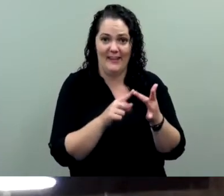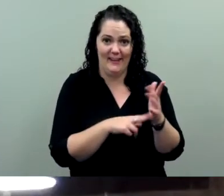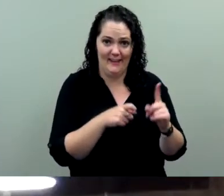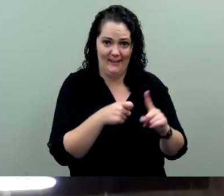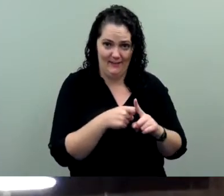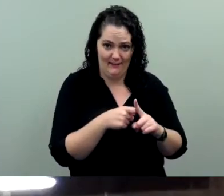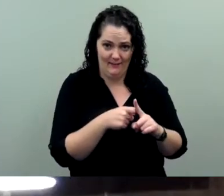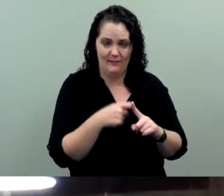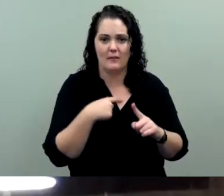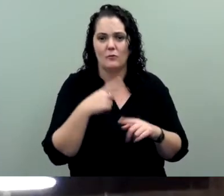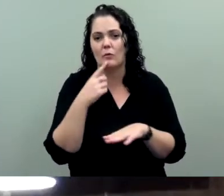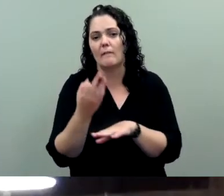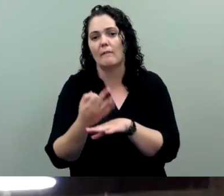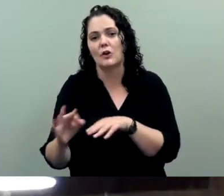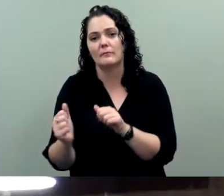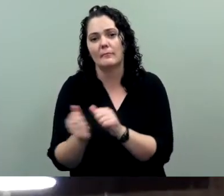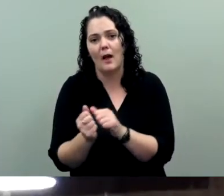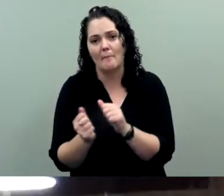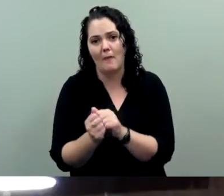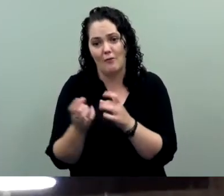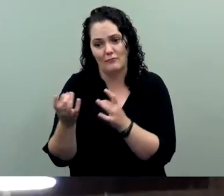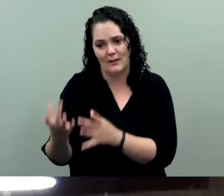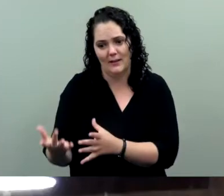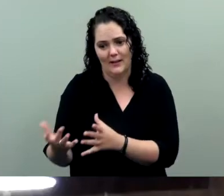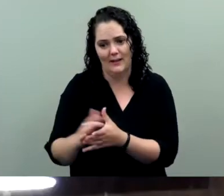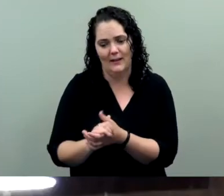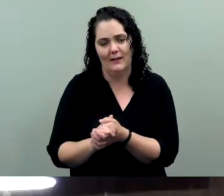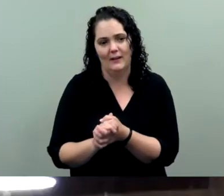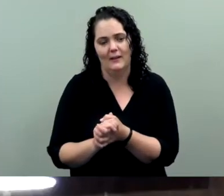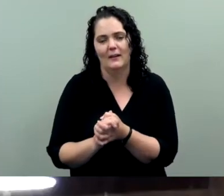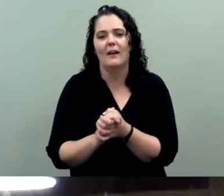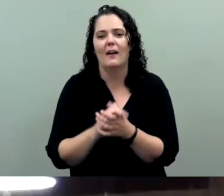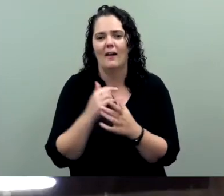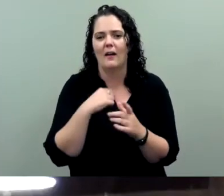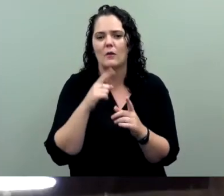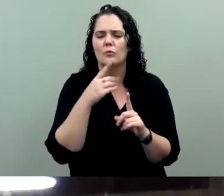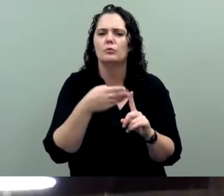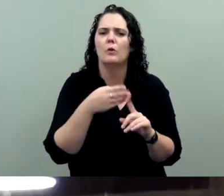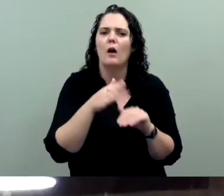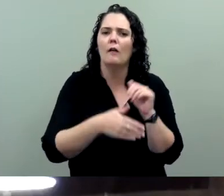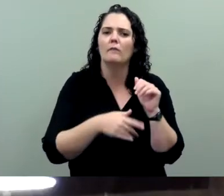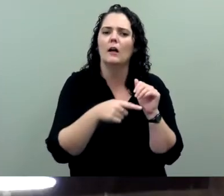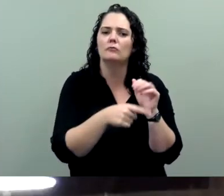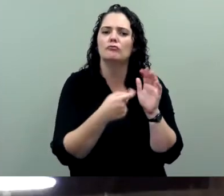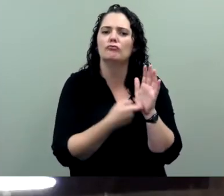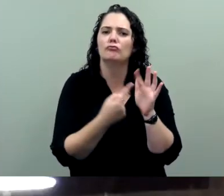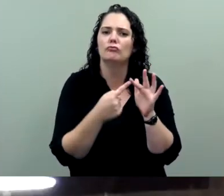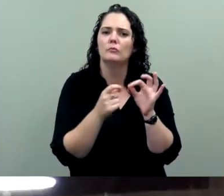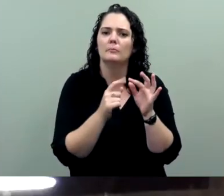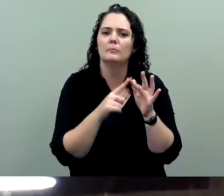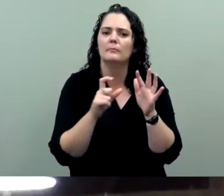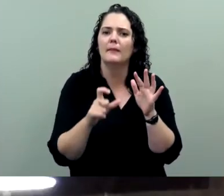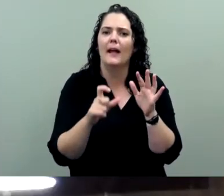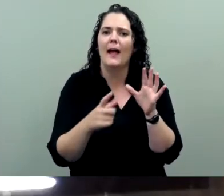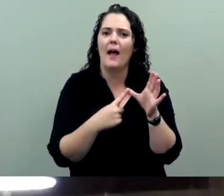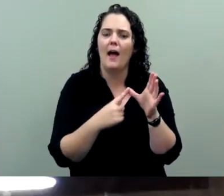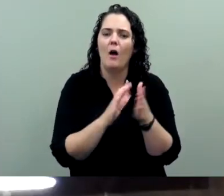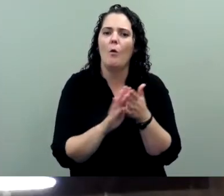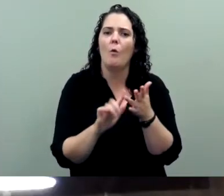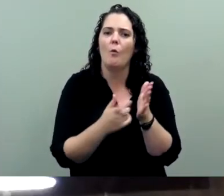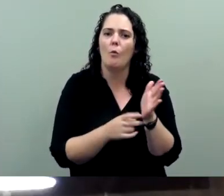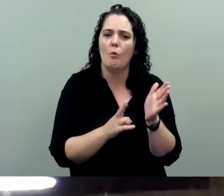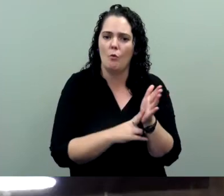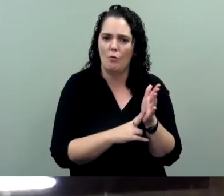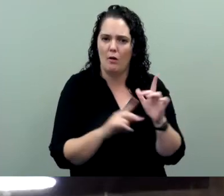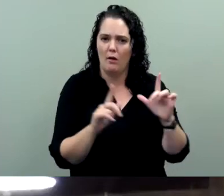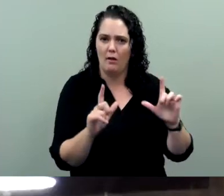up. And then for this next drawing, I'm going to use the Rebecca Horn photograph as my basis. You're welcome to use that too. I'll put it on